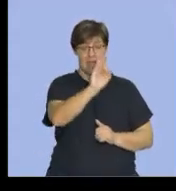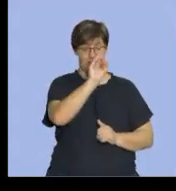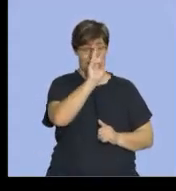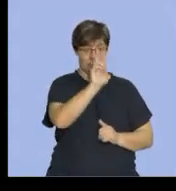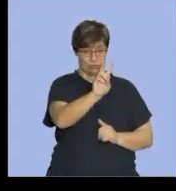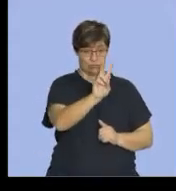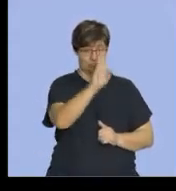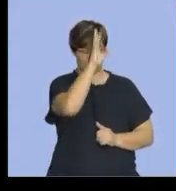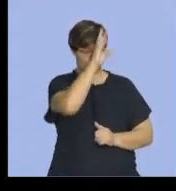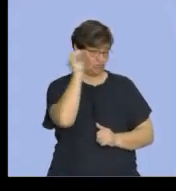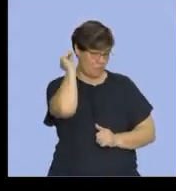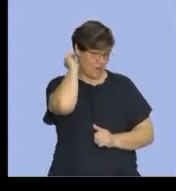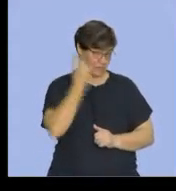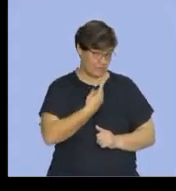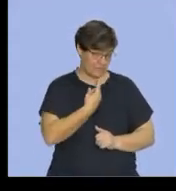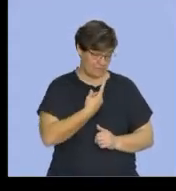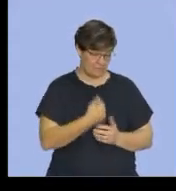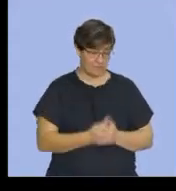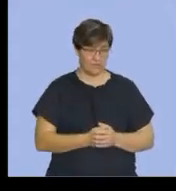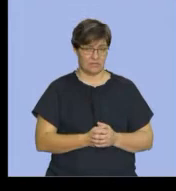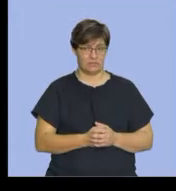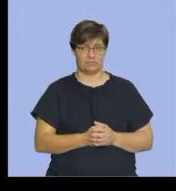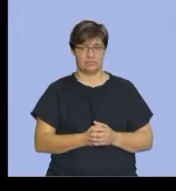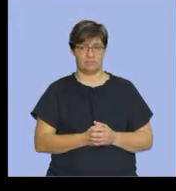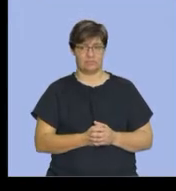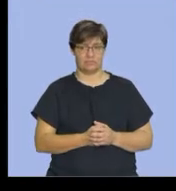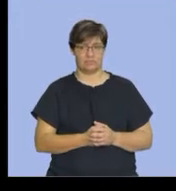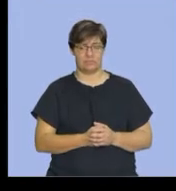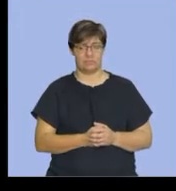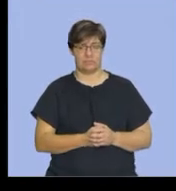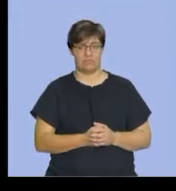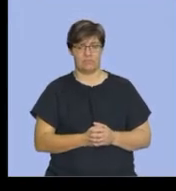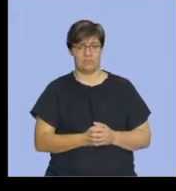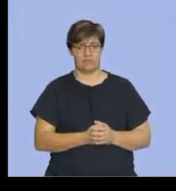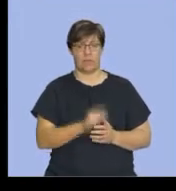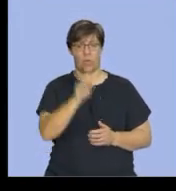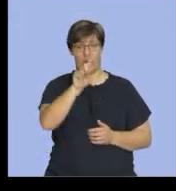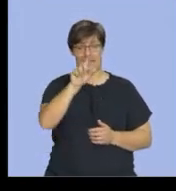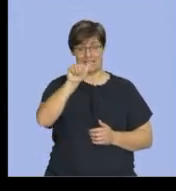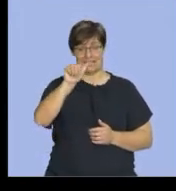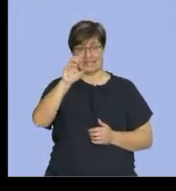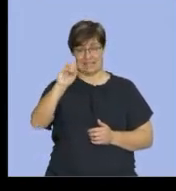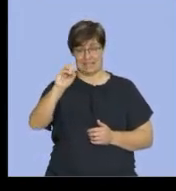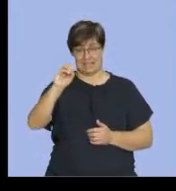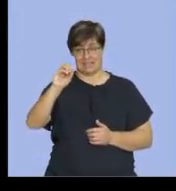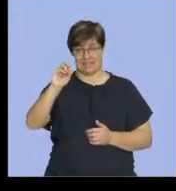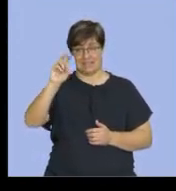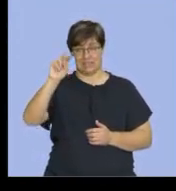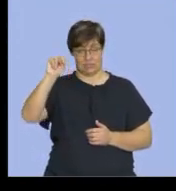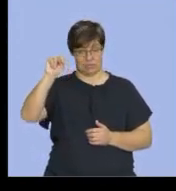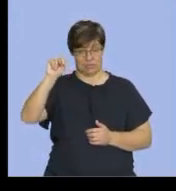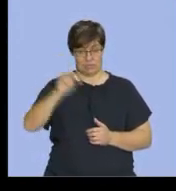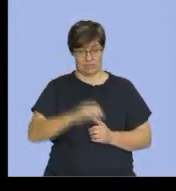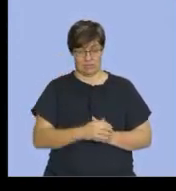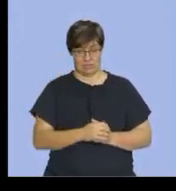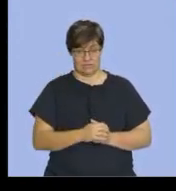F2, let's just remind ourselves, was 160,